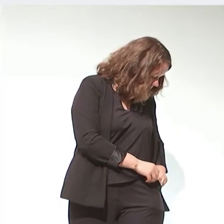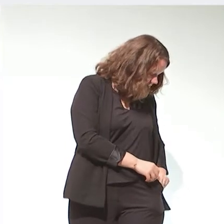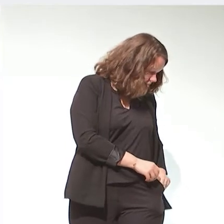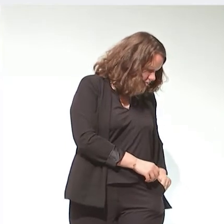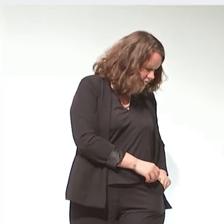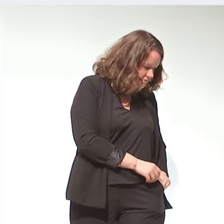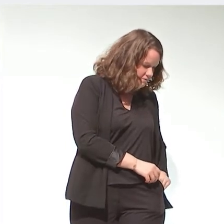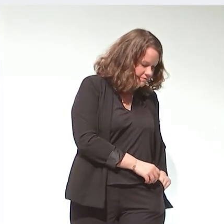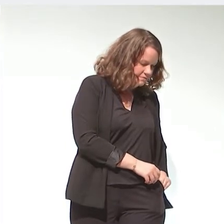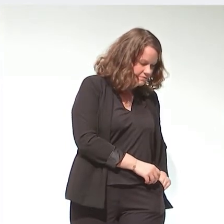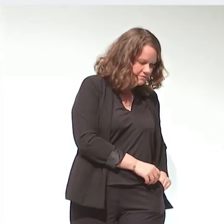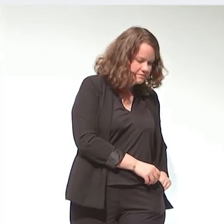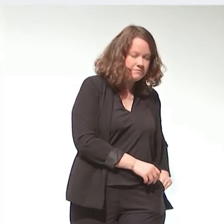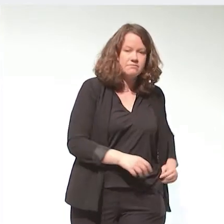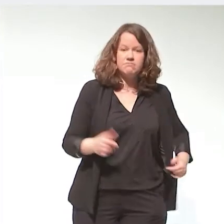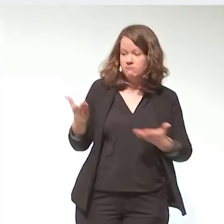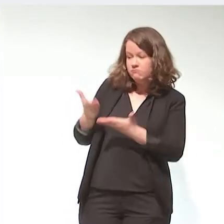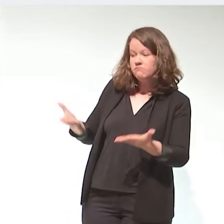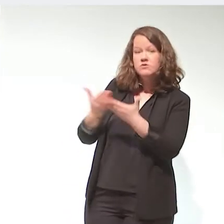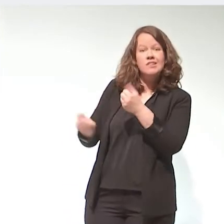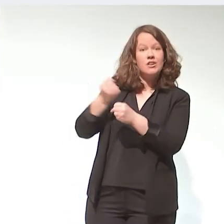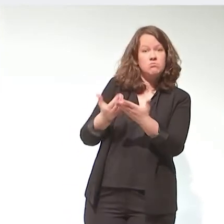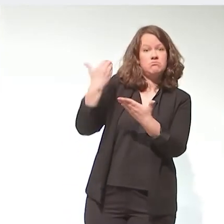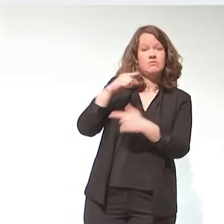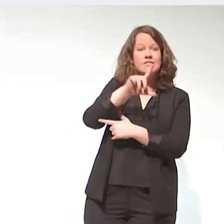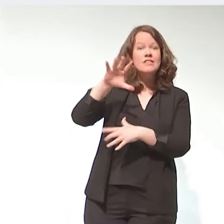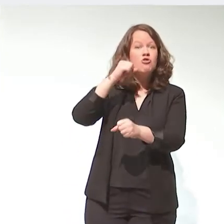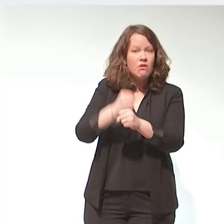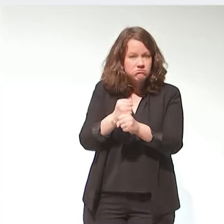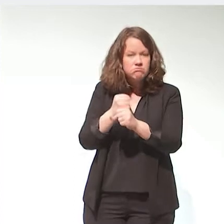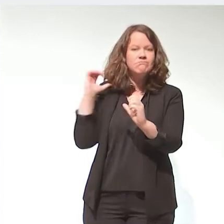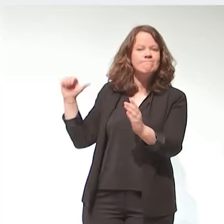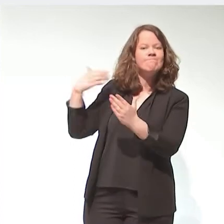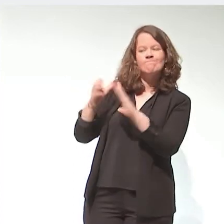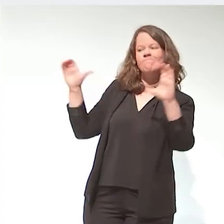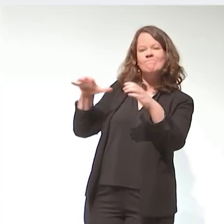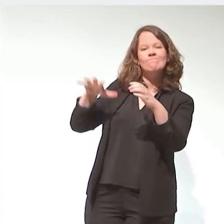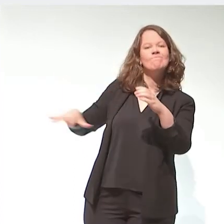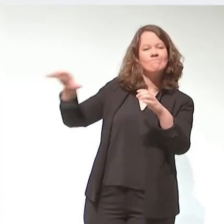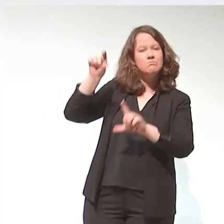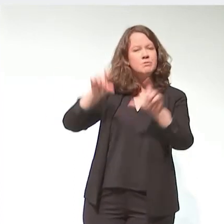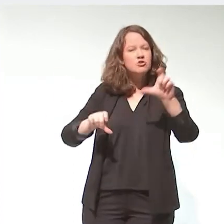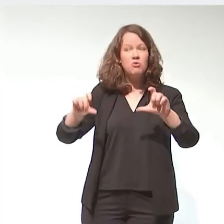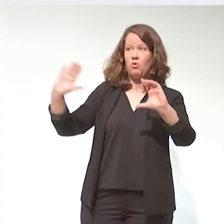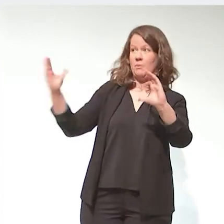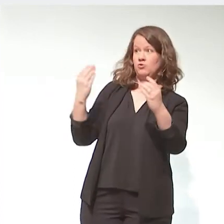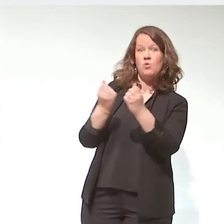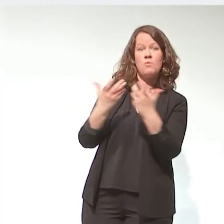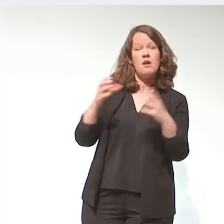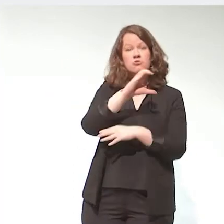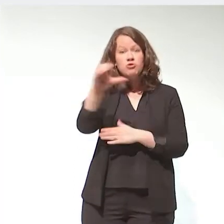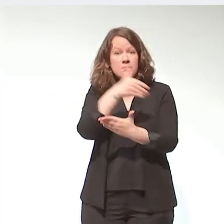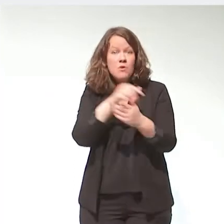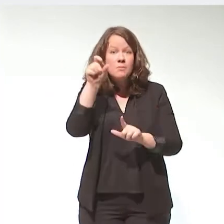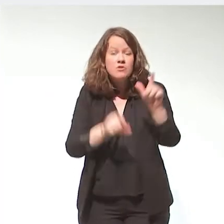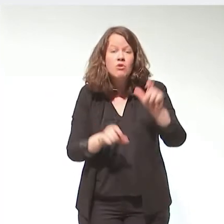which has been present for 25 years, created by disabled people and representing over 100